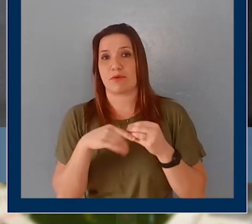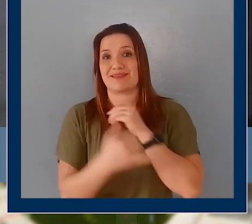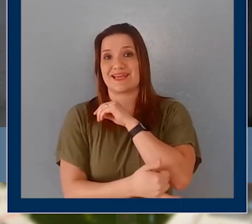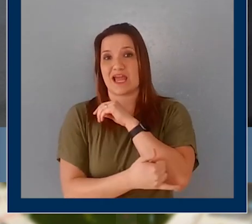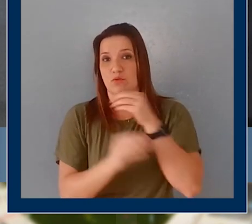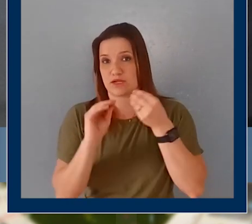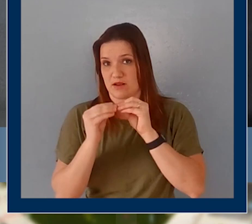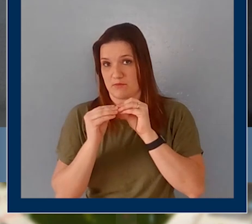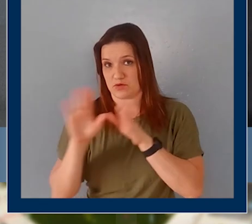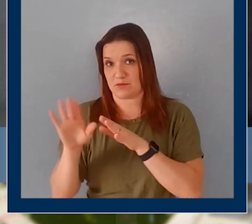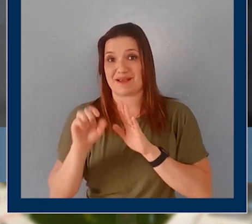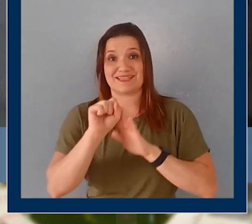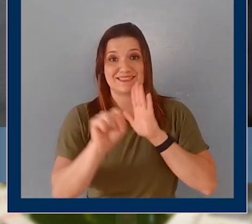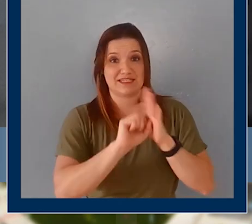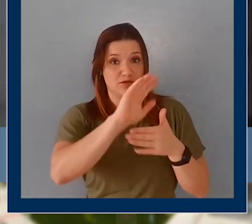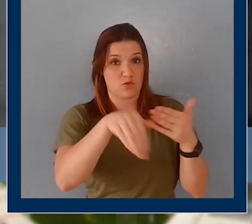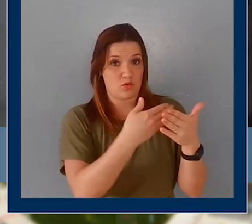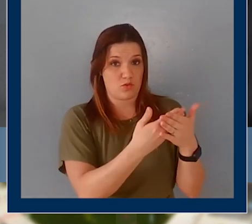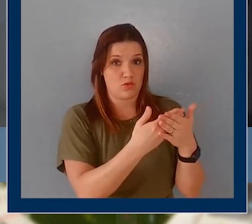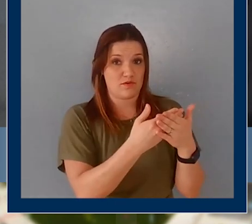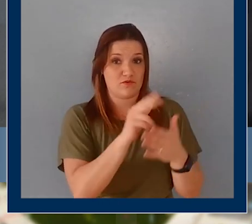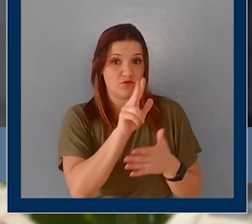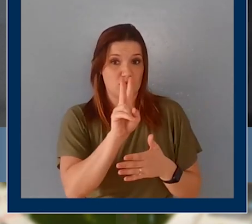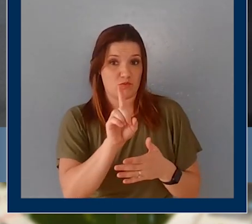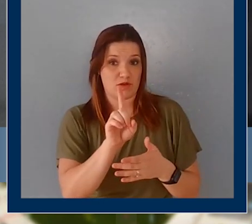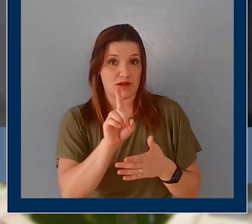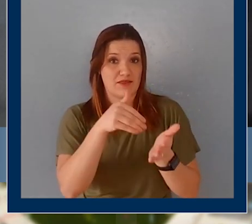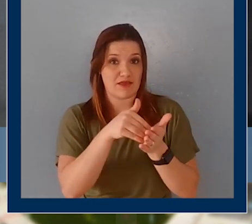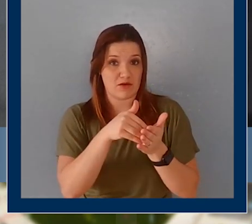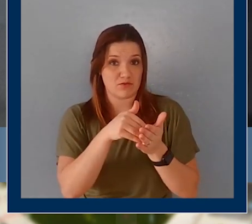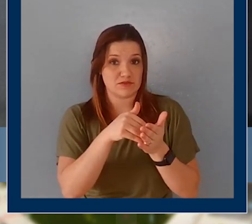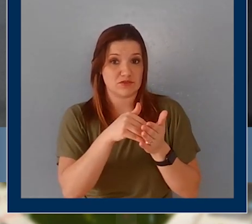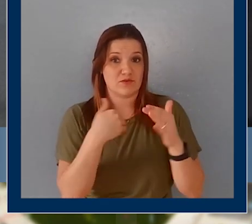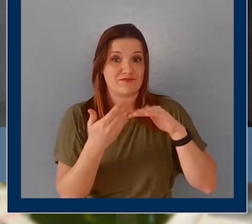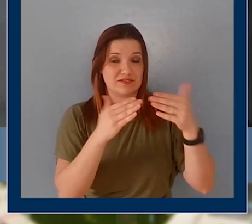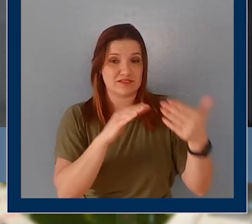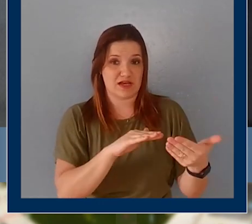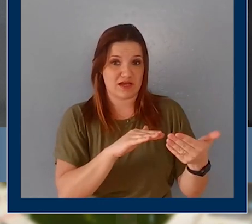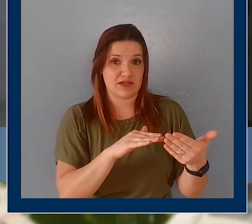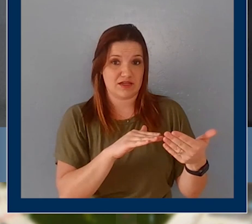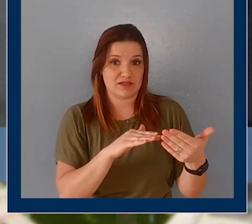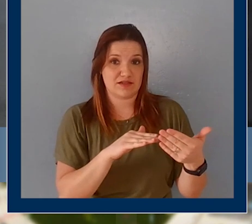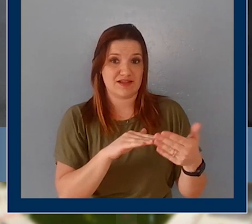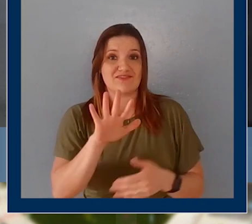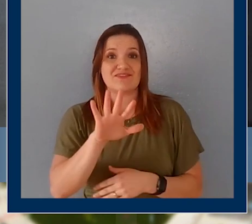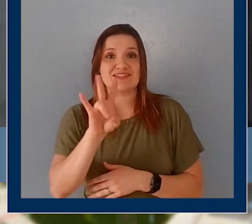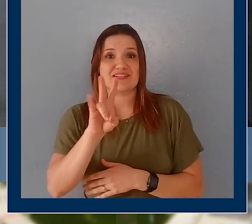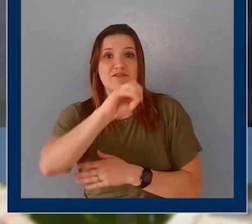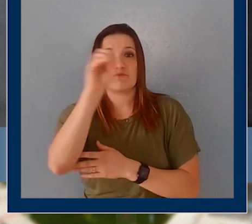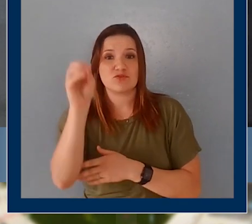per 100,000 die nationally each season as part of the flu.